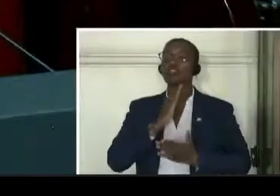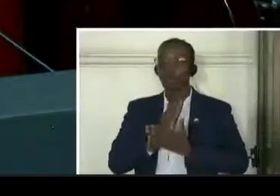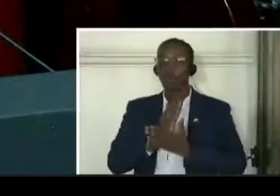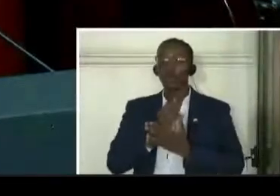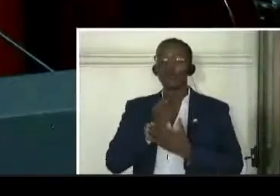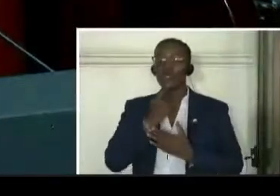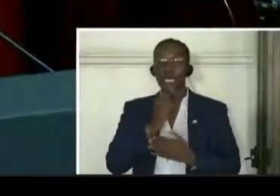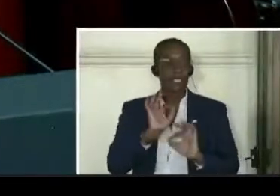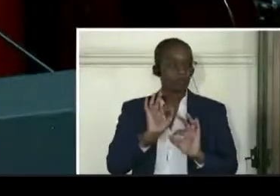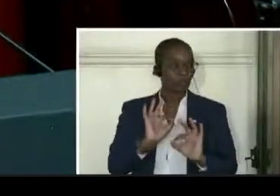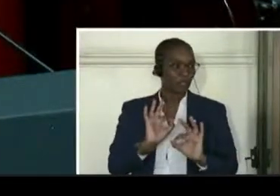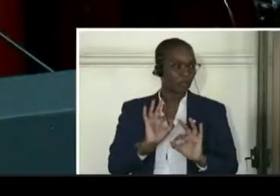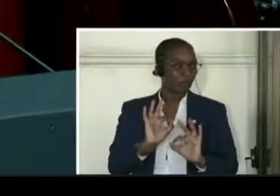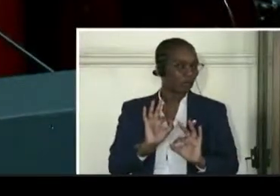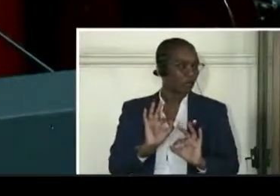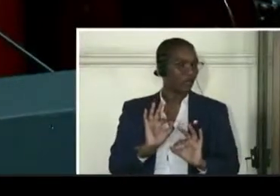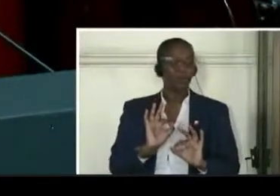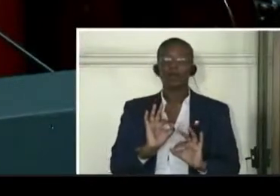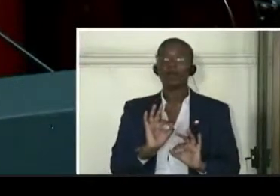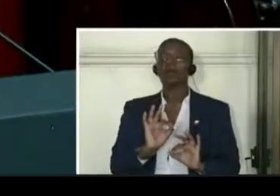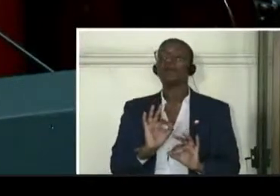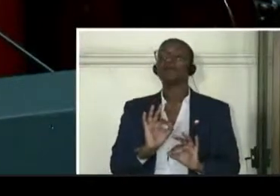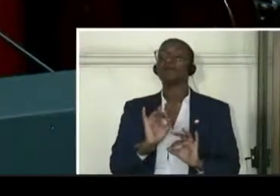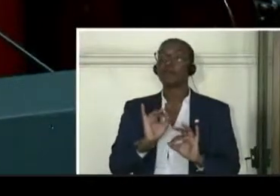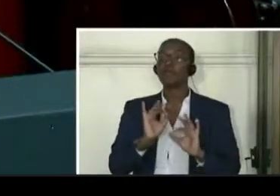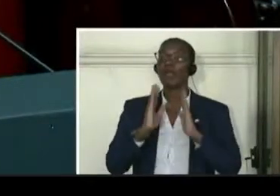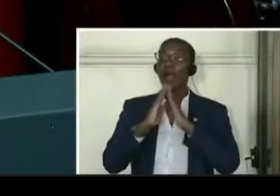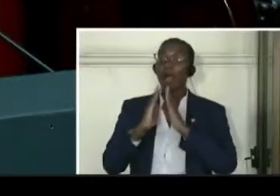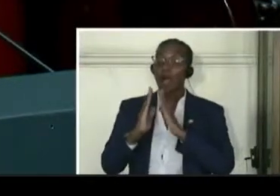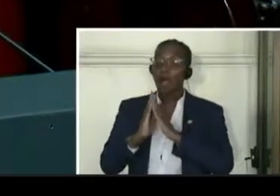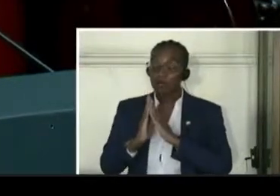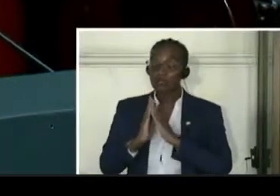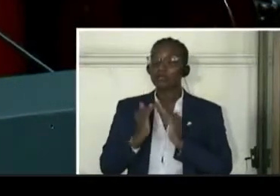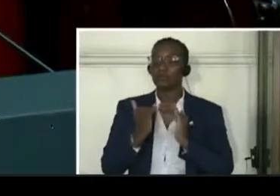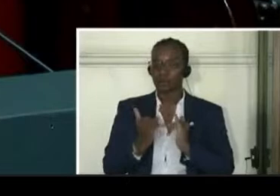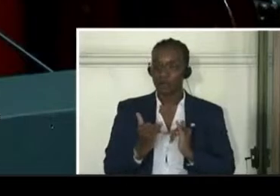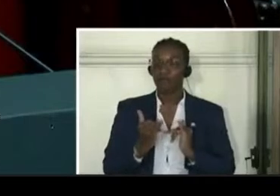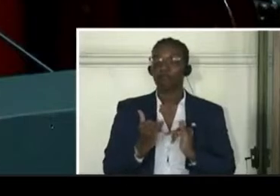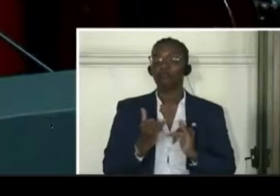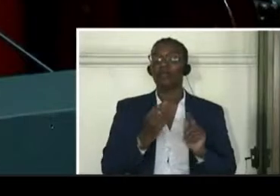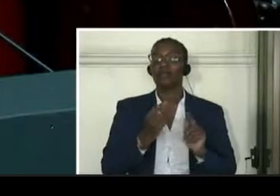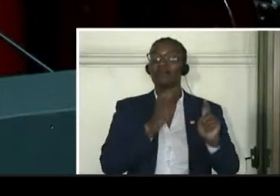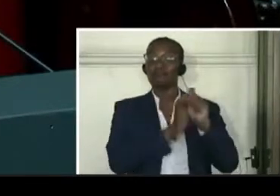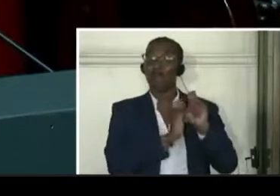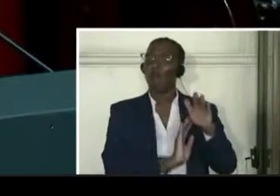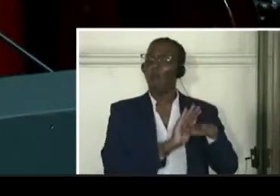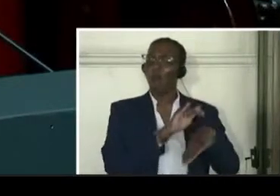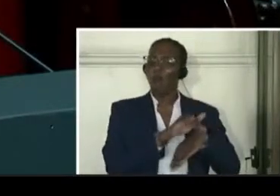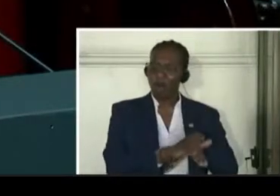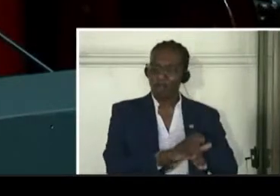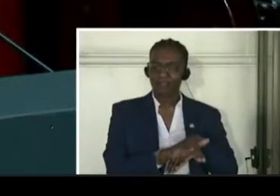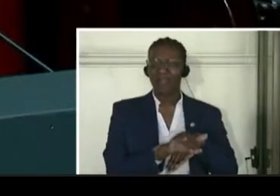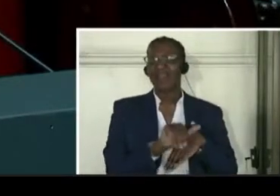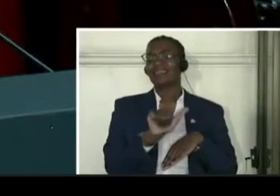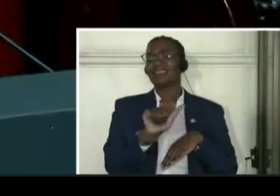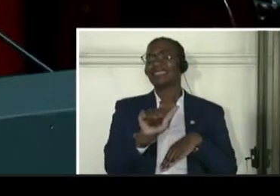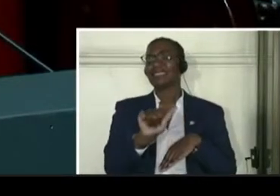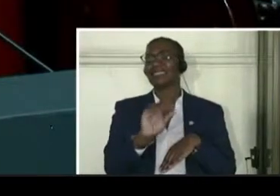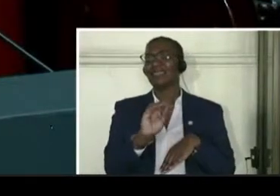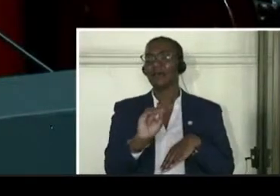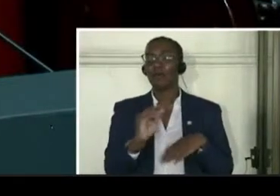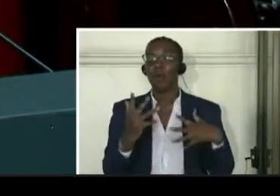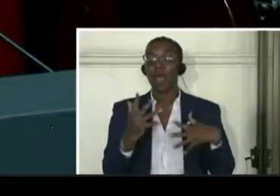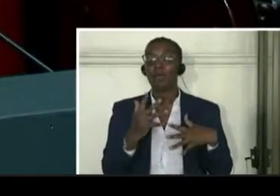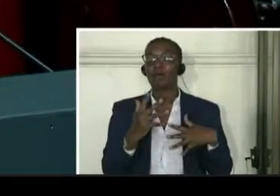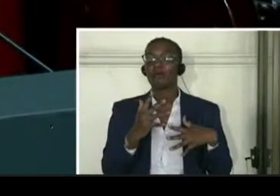and overcoming them. Informal settlements. There are over 600 informal settlements in the